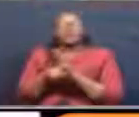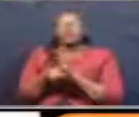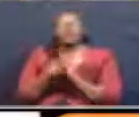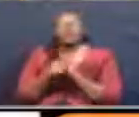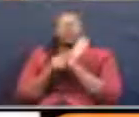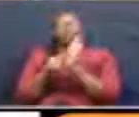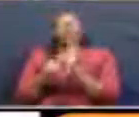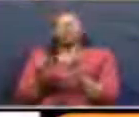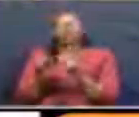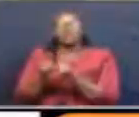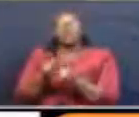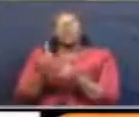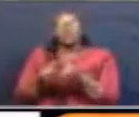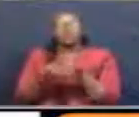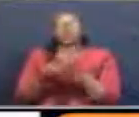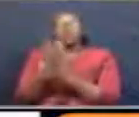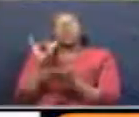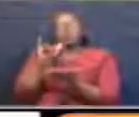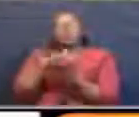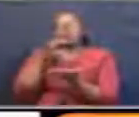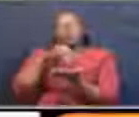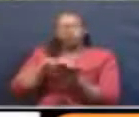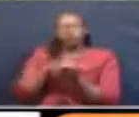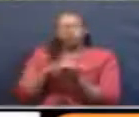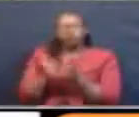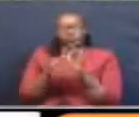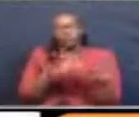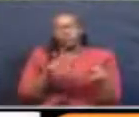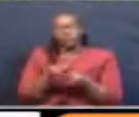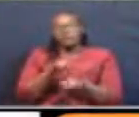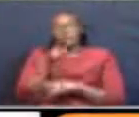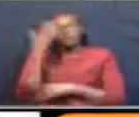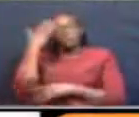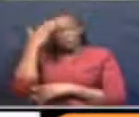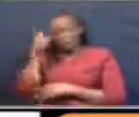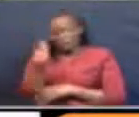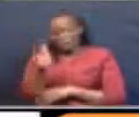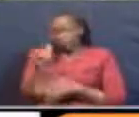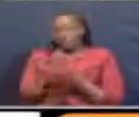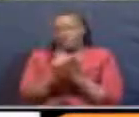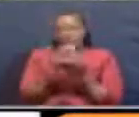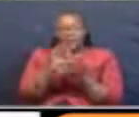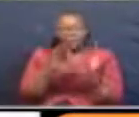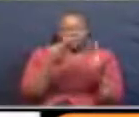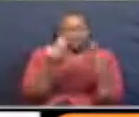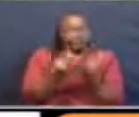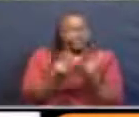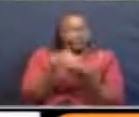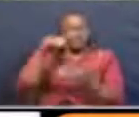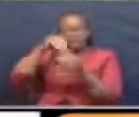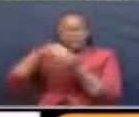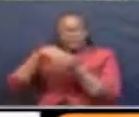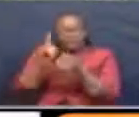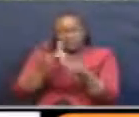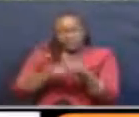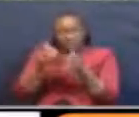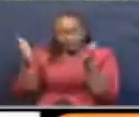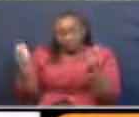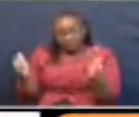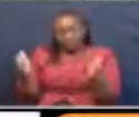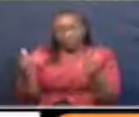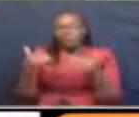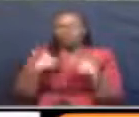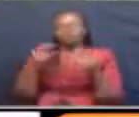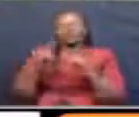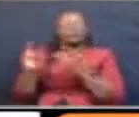negative publicity, and also to create this situation. You may not also know that there are families that within this given